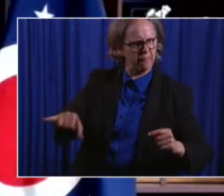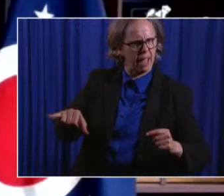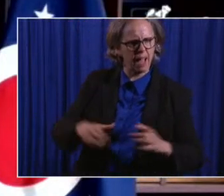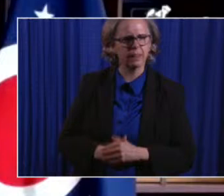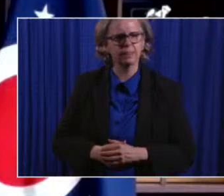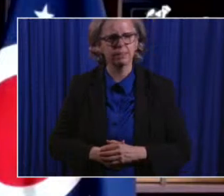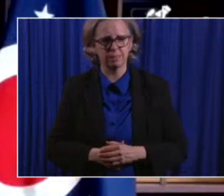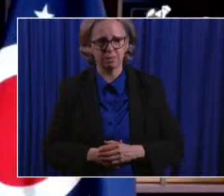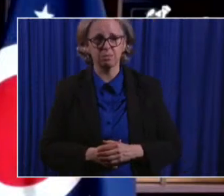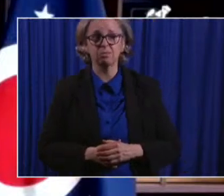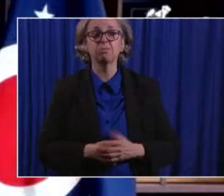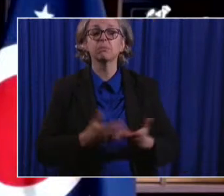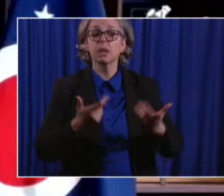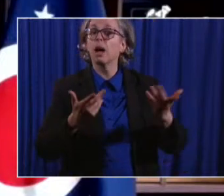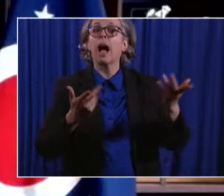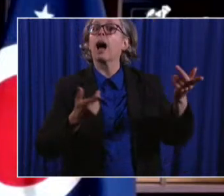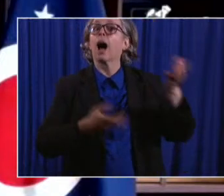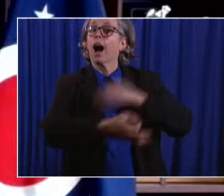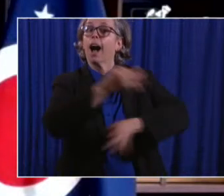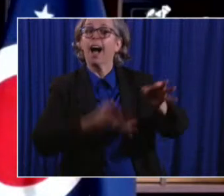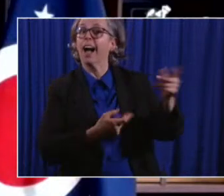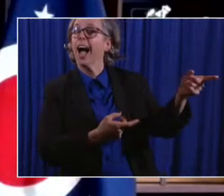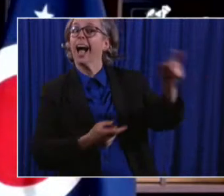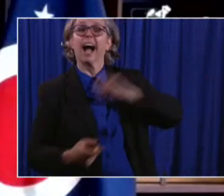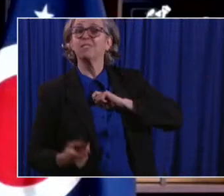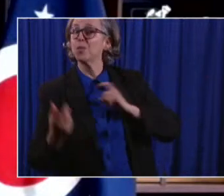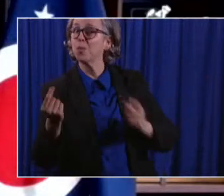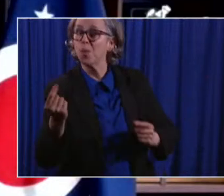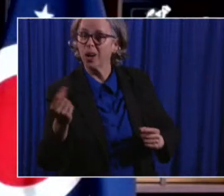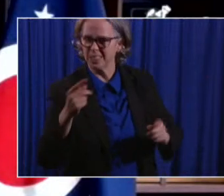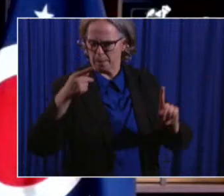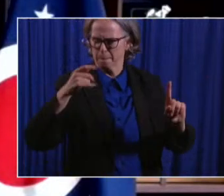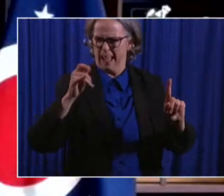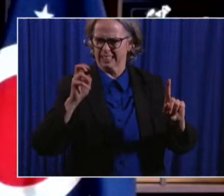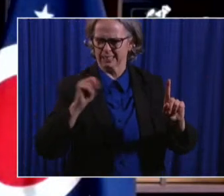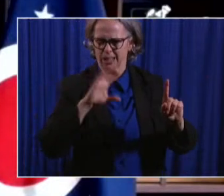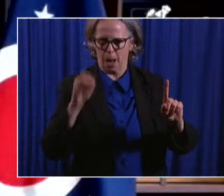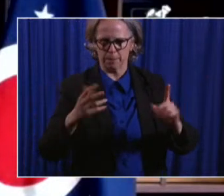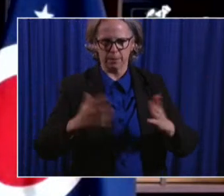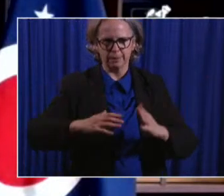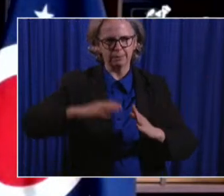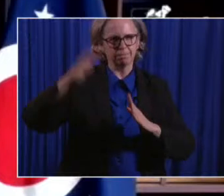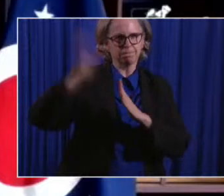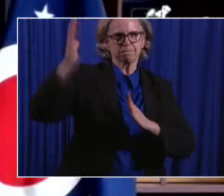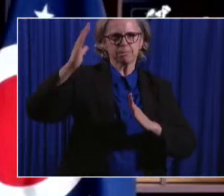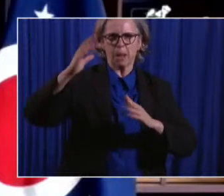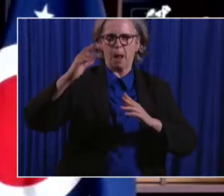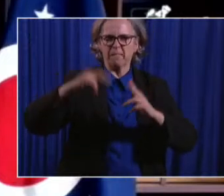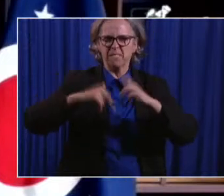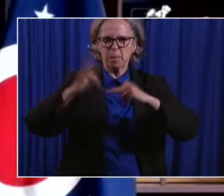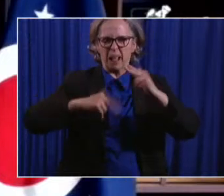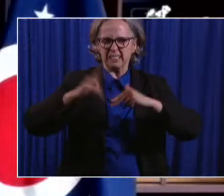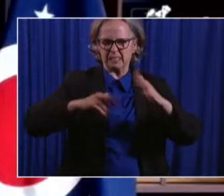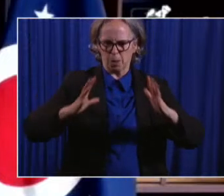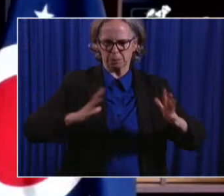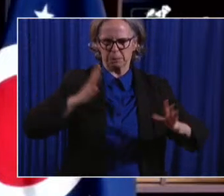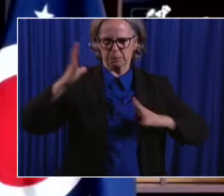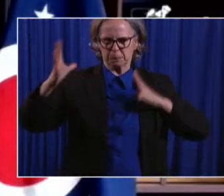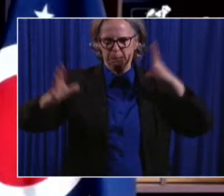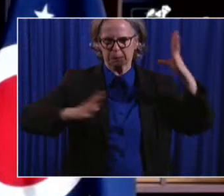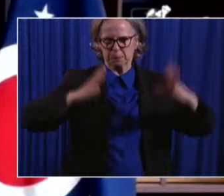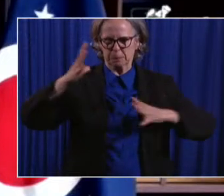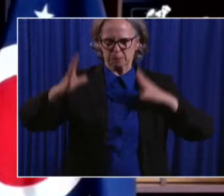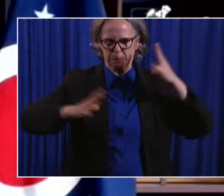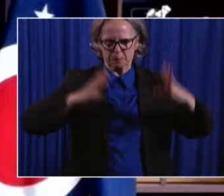them is a state-of-the-art facility. It will be one of the just